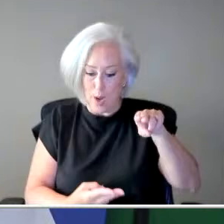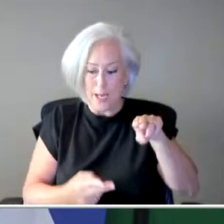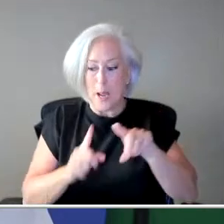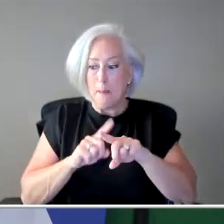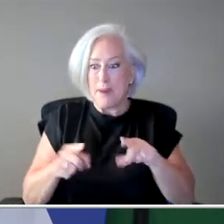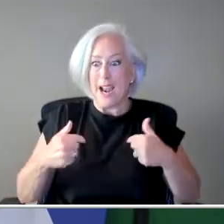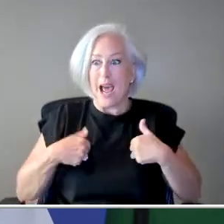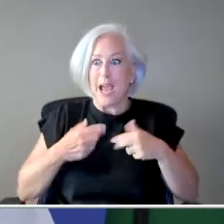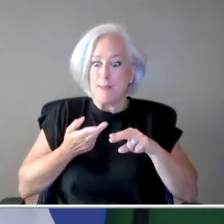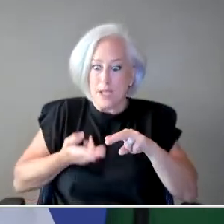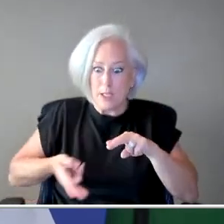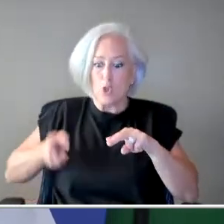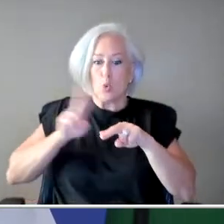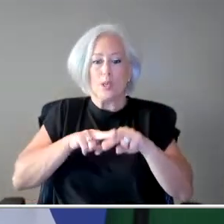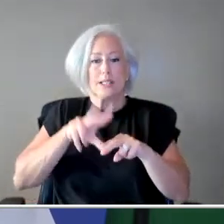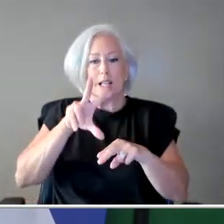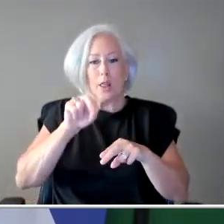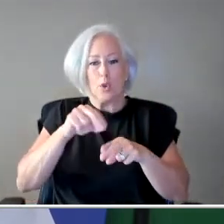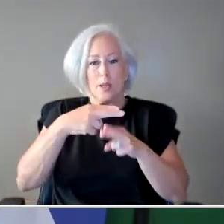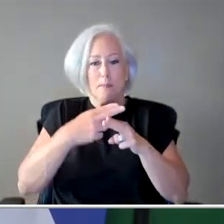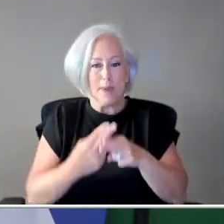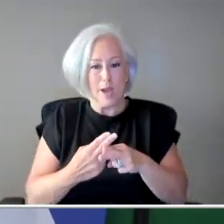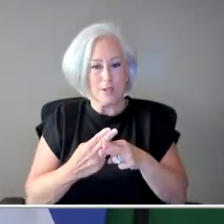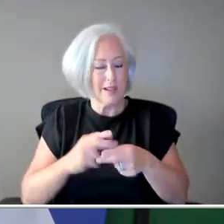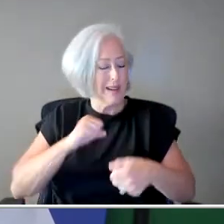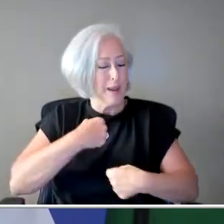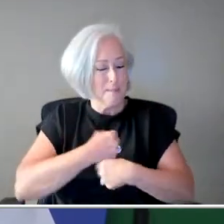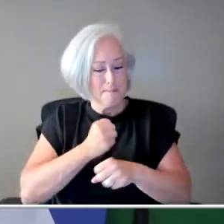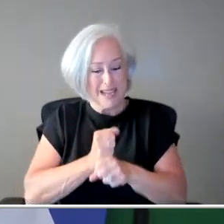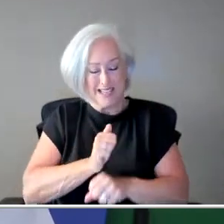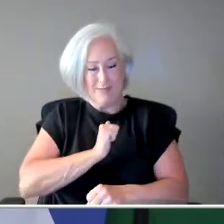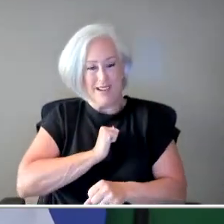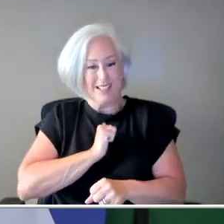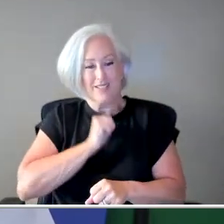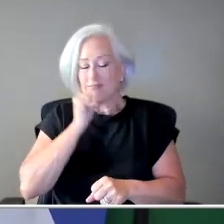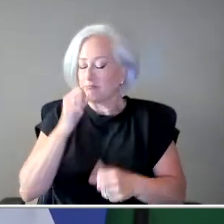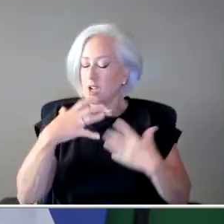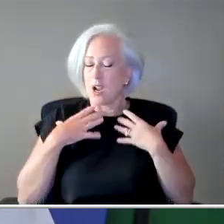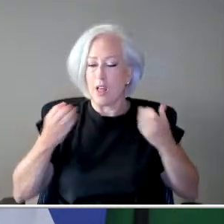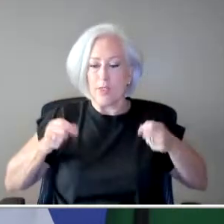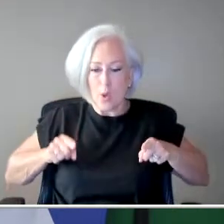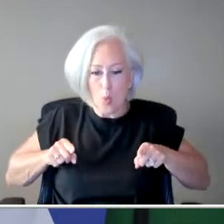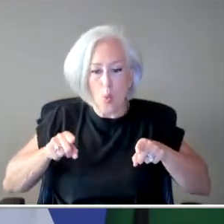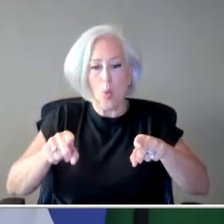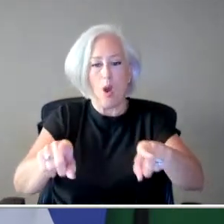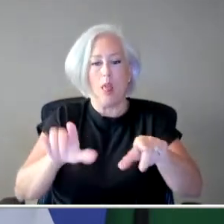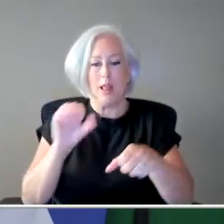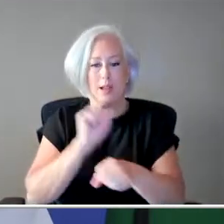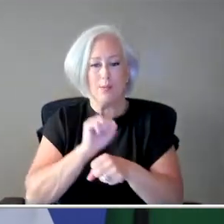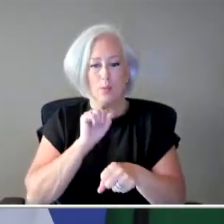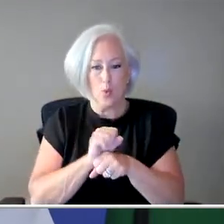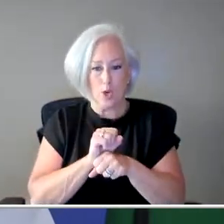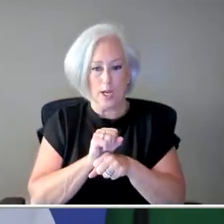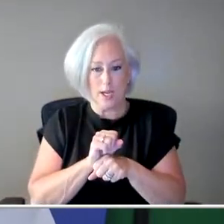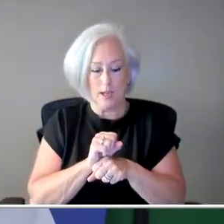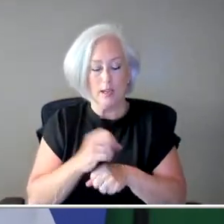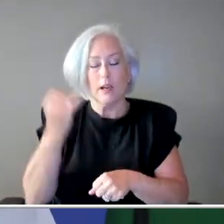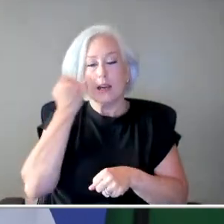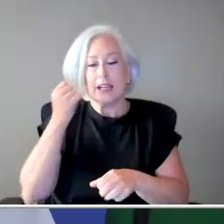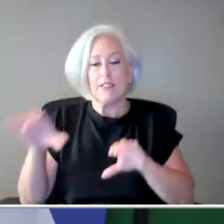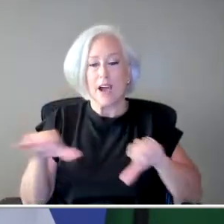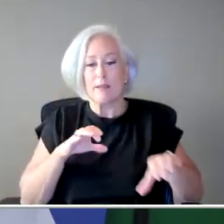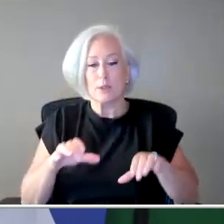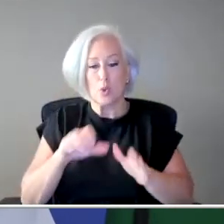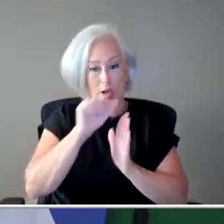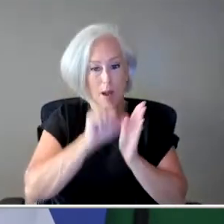that weight and adding myself to an unhealthy level while I'm trying to work on a patient. To do our operations, we're using both hands